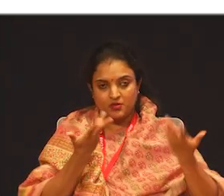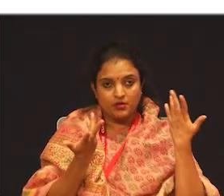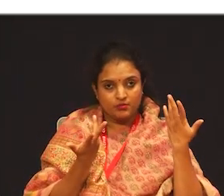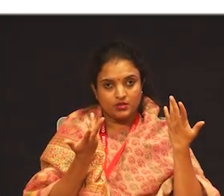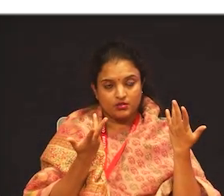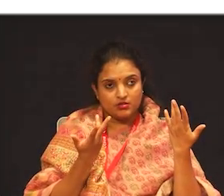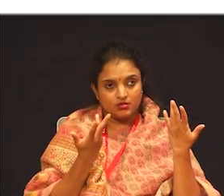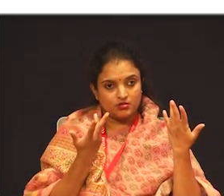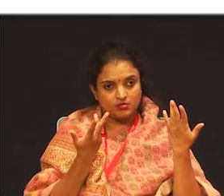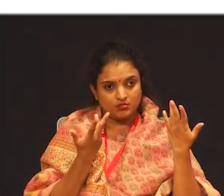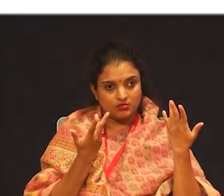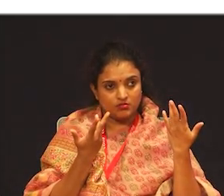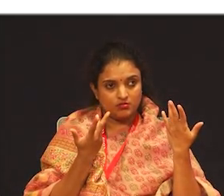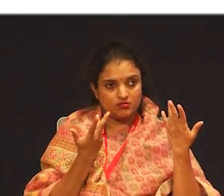but